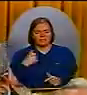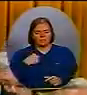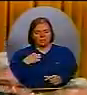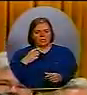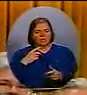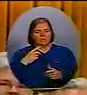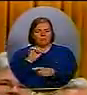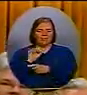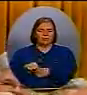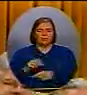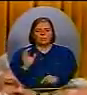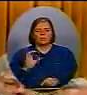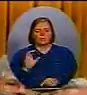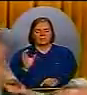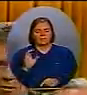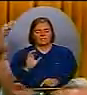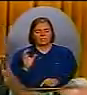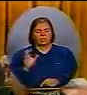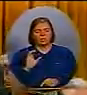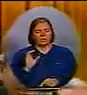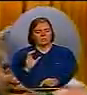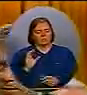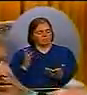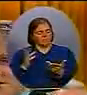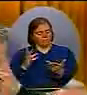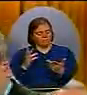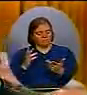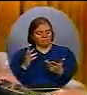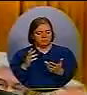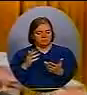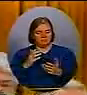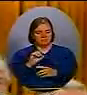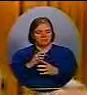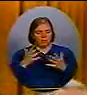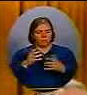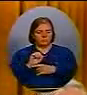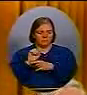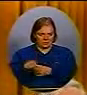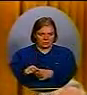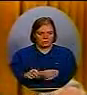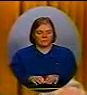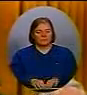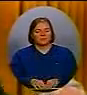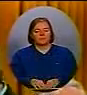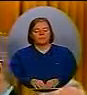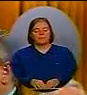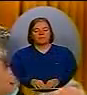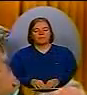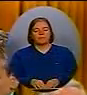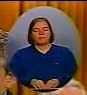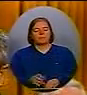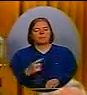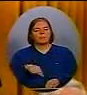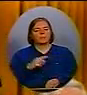election. So let's talk about their attempt and what they told voters. We know now that the calls